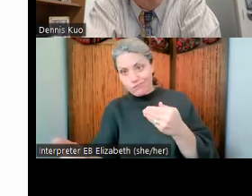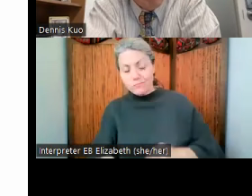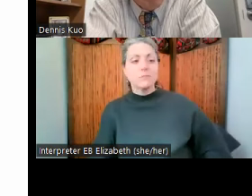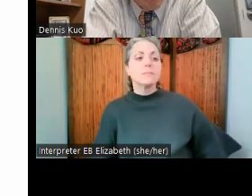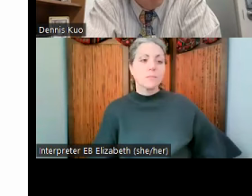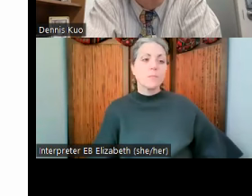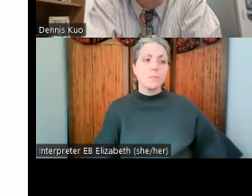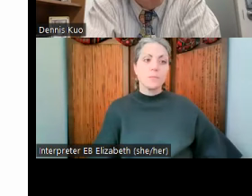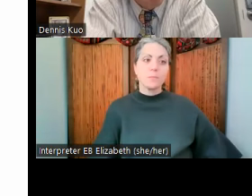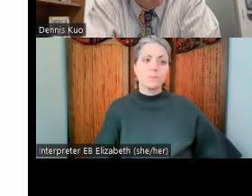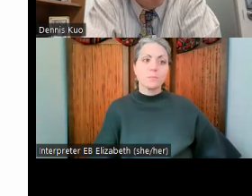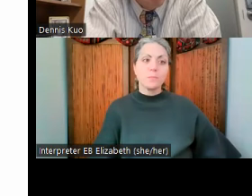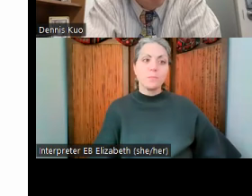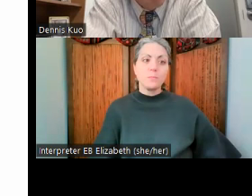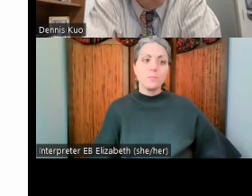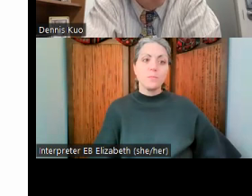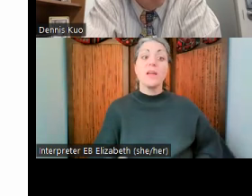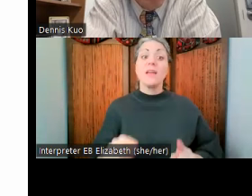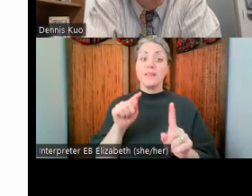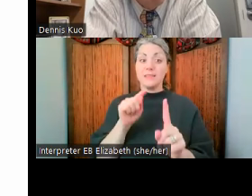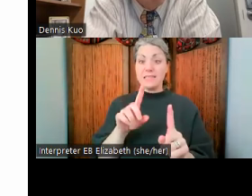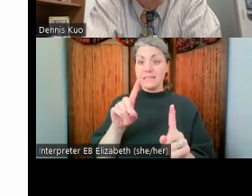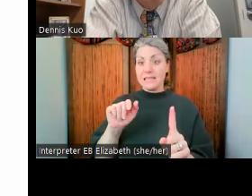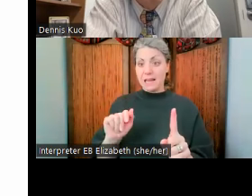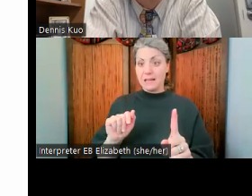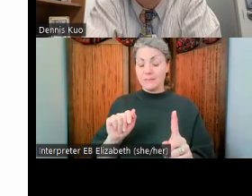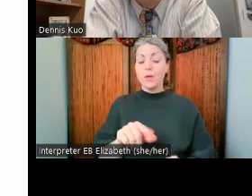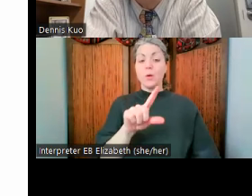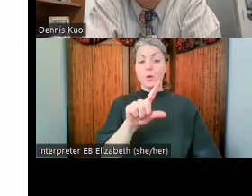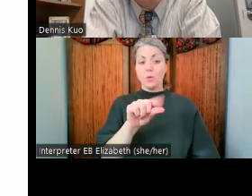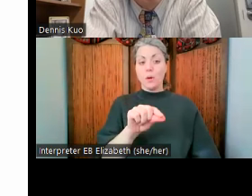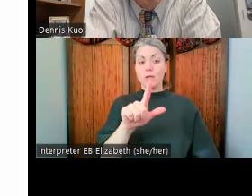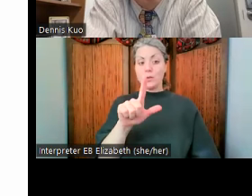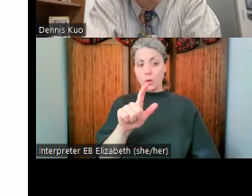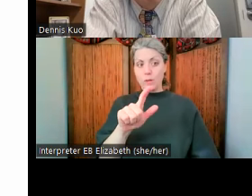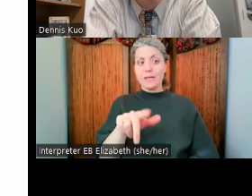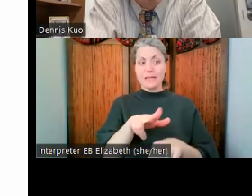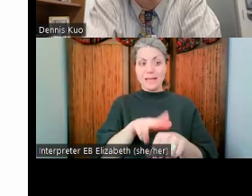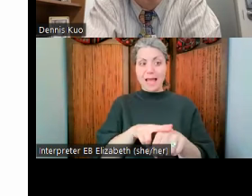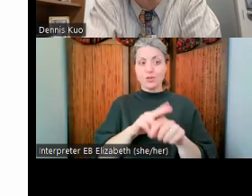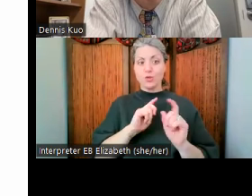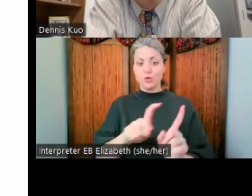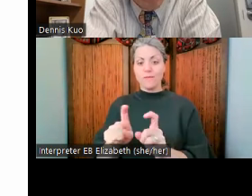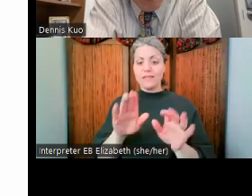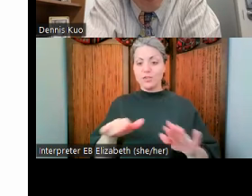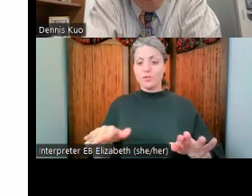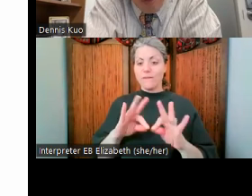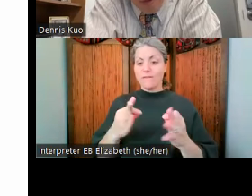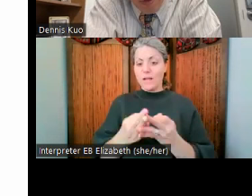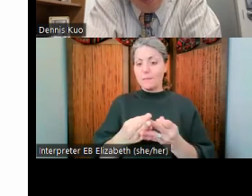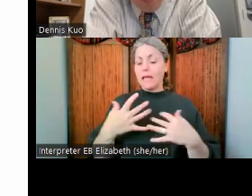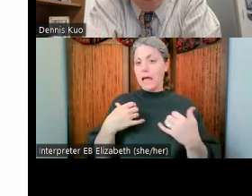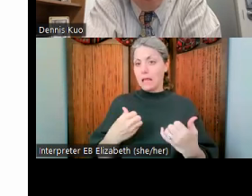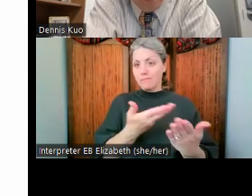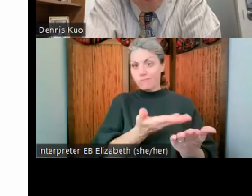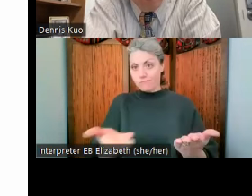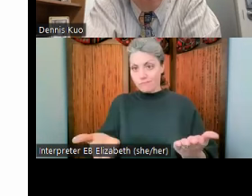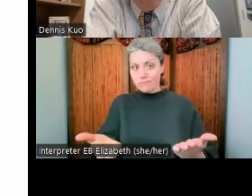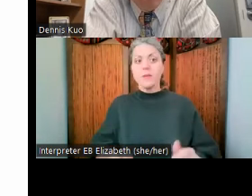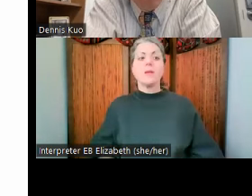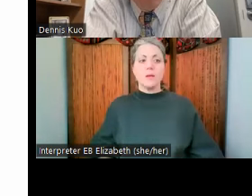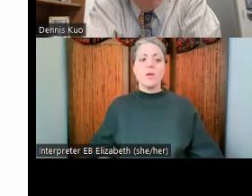I've took this data from the 2020 and 2021 National Survey of Children's Health, which shows that within the group of children with special